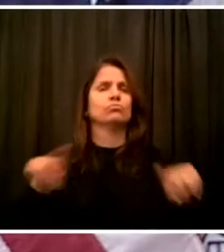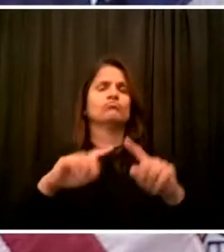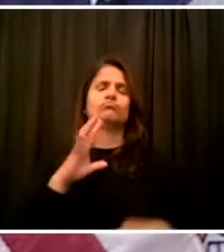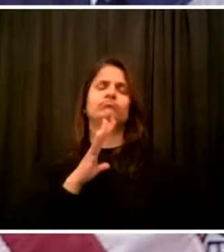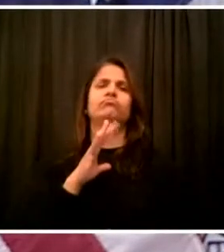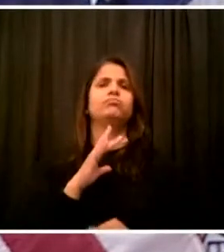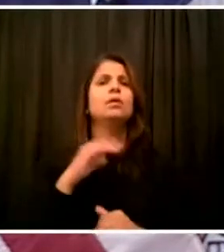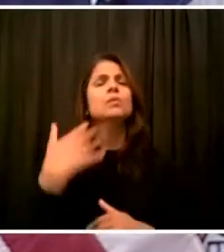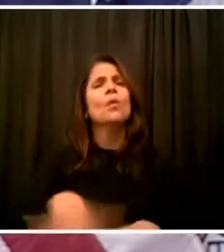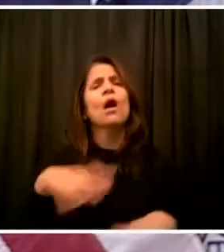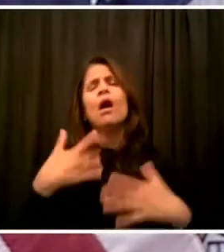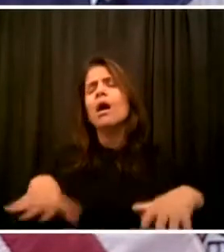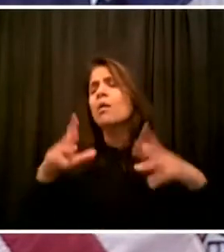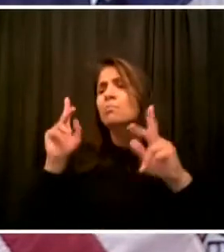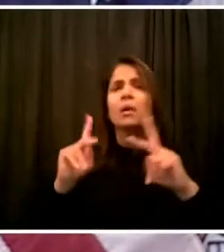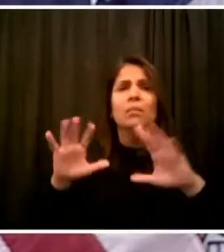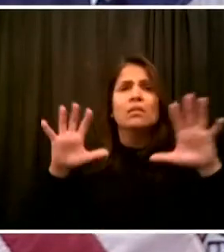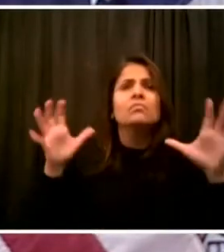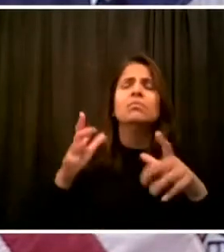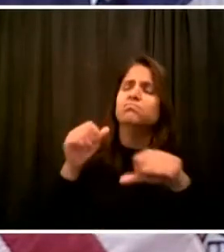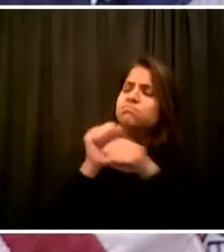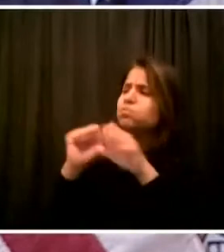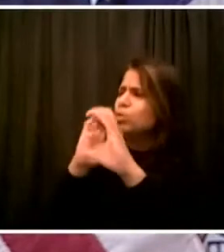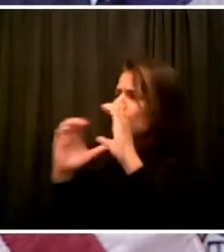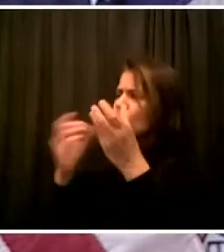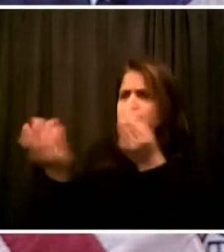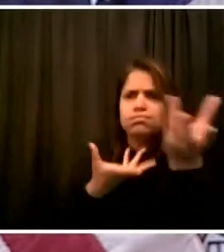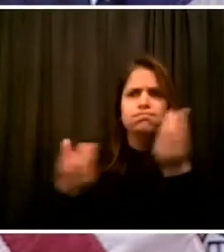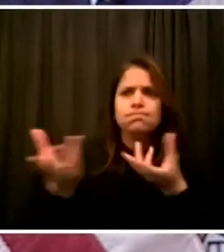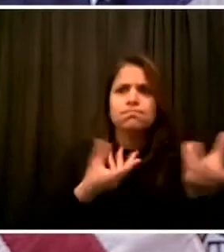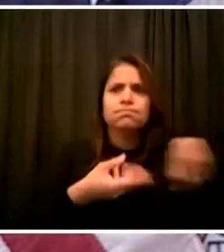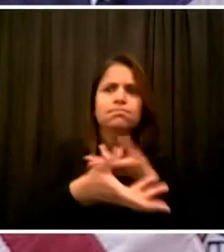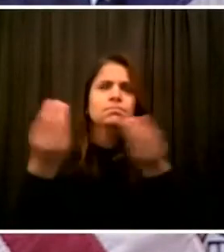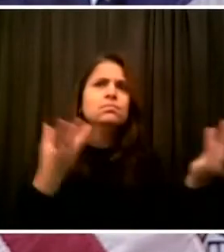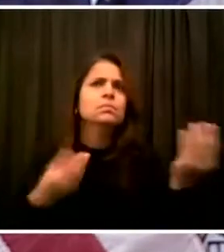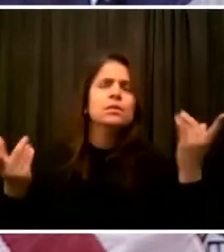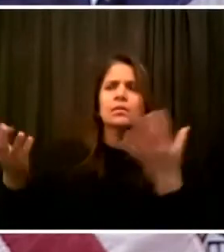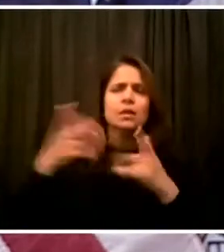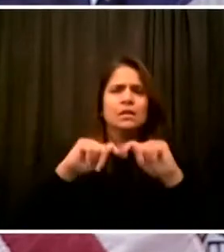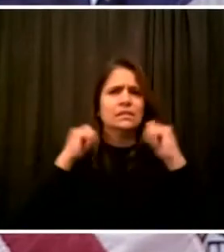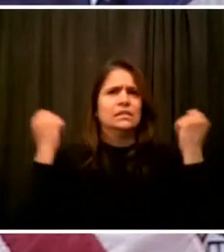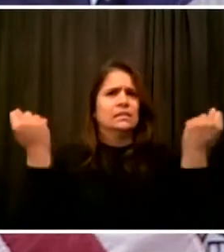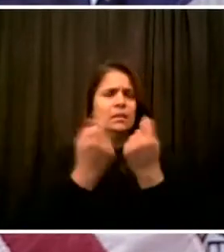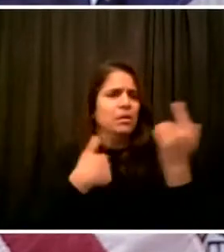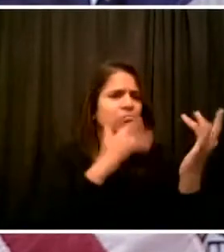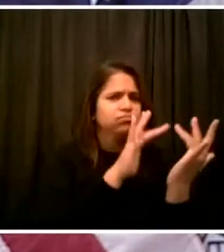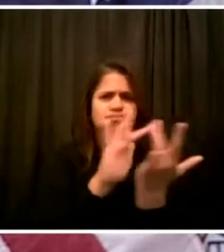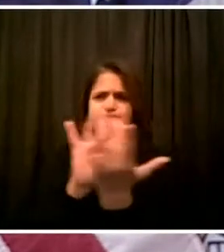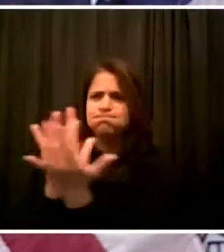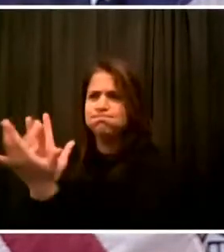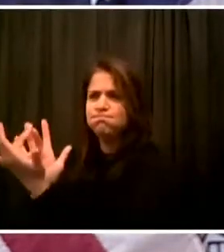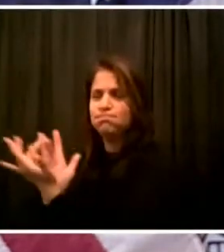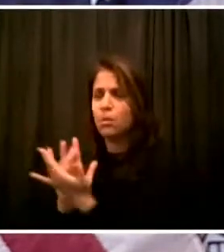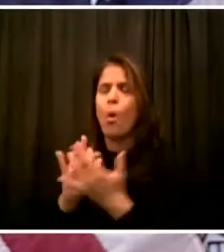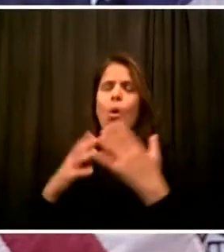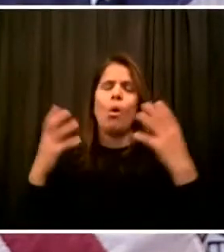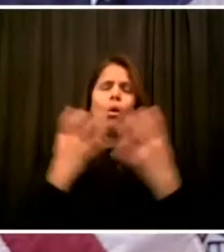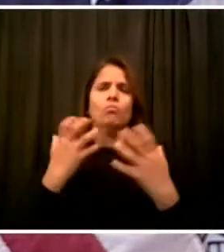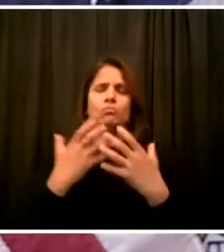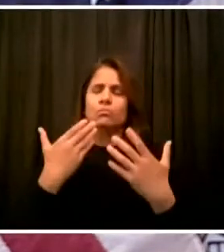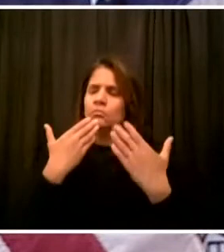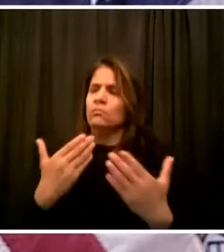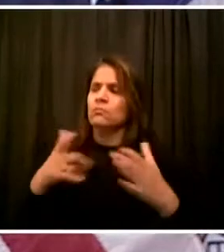different expertise, different understandings, different perspectives. But the conversation has been constant, and we've kept